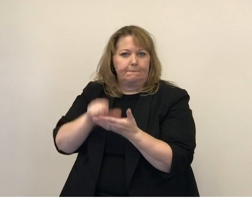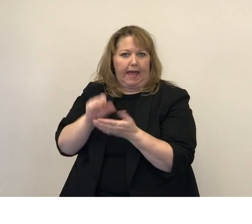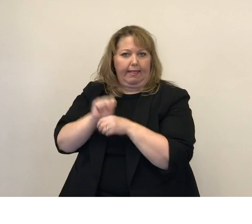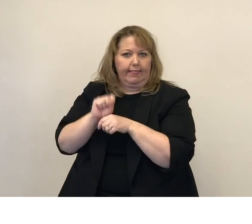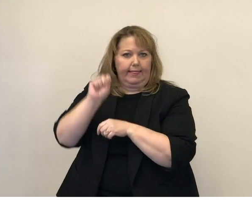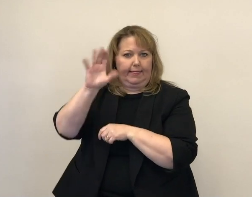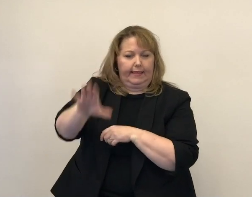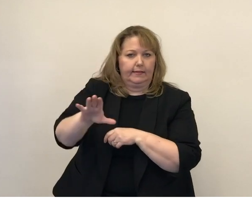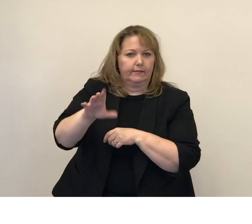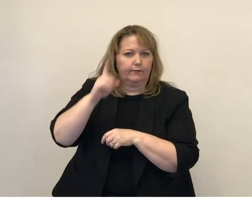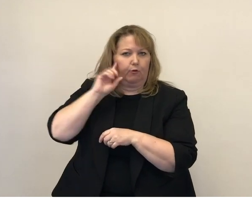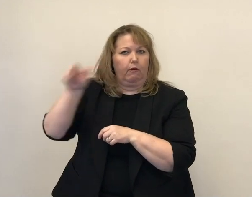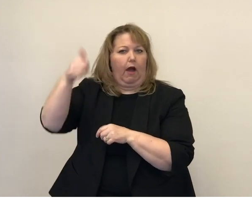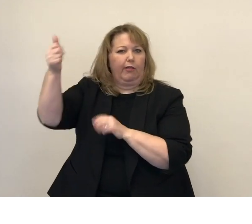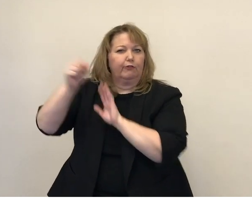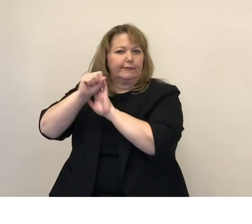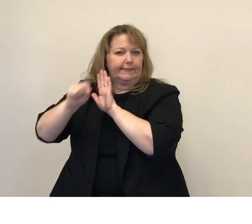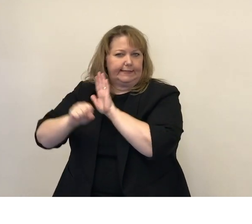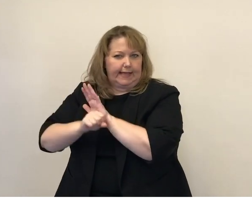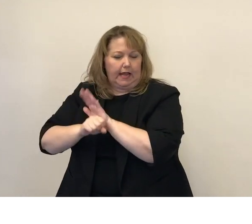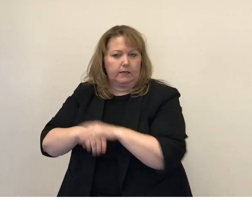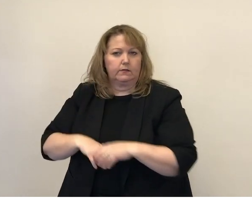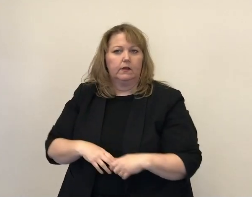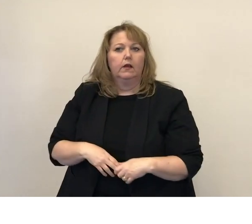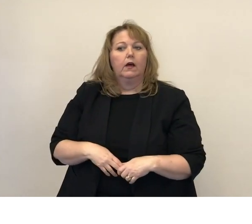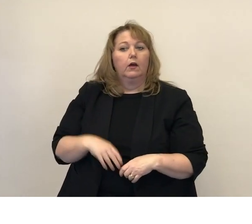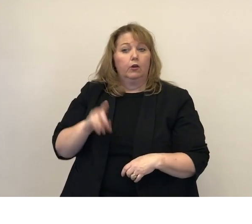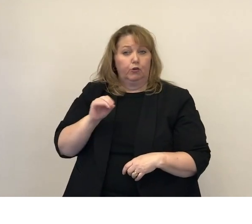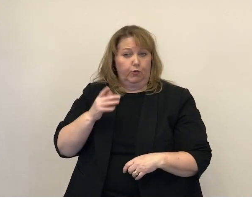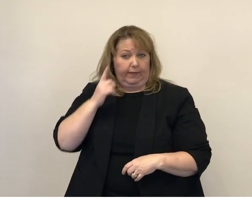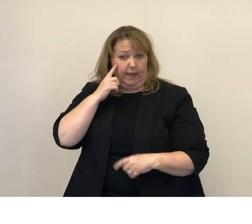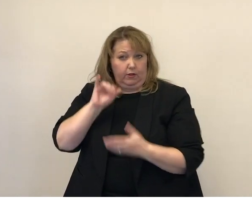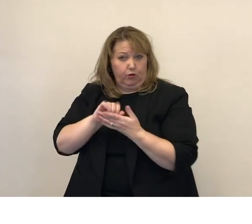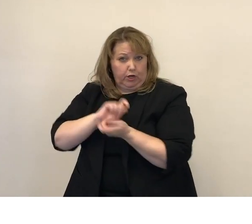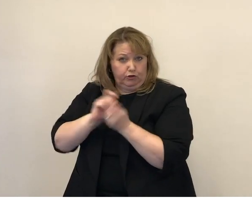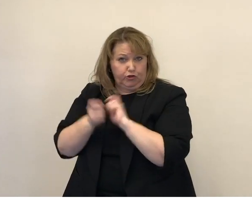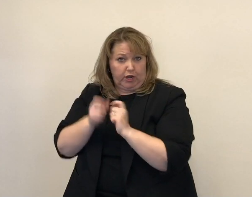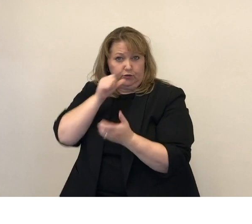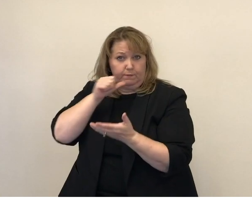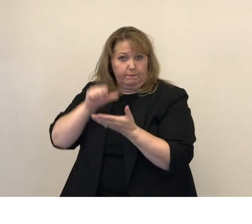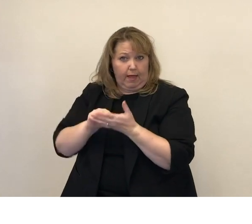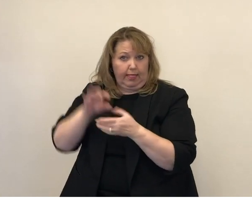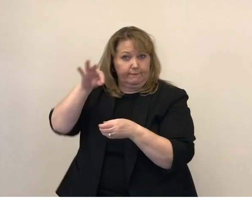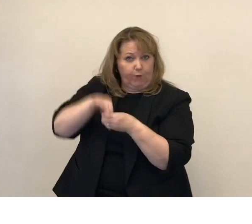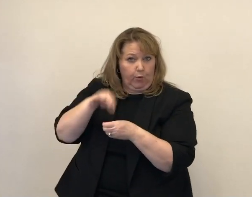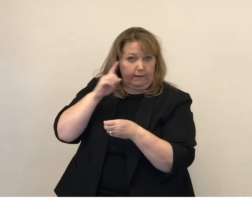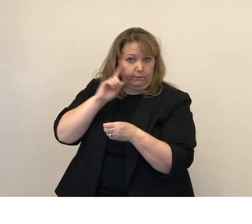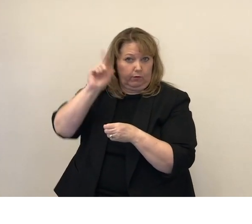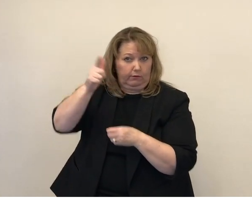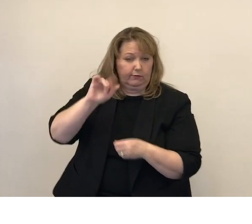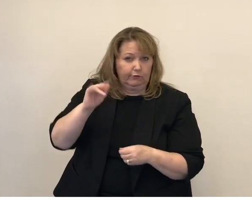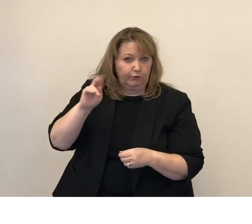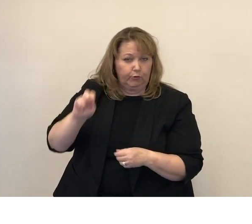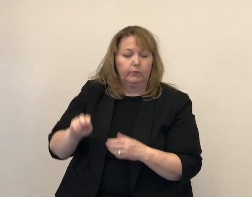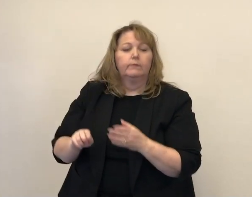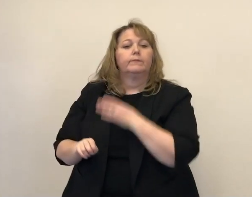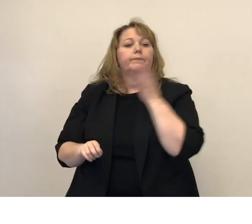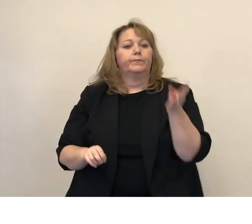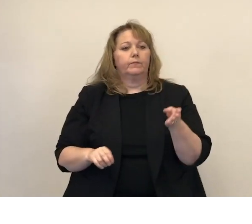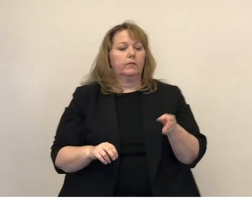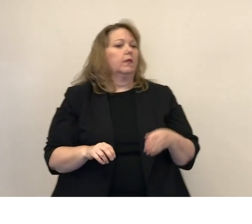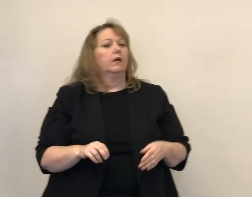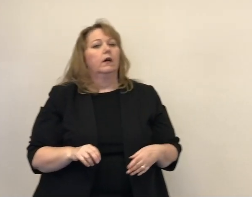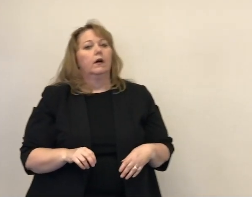you think that there should be any changes made to that process? Well, you know, I have not read the lawsuit as of yet. I've seen some of